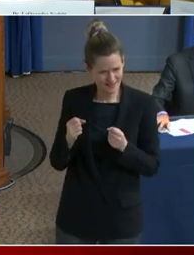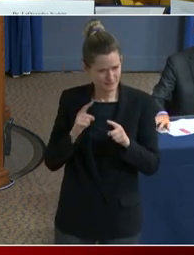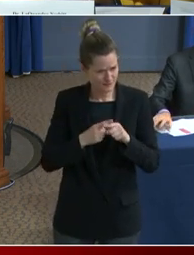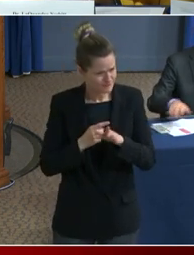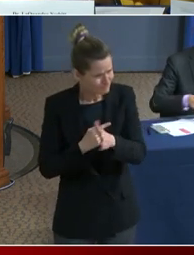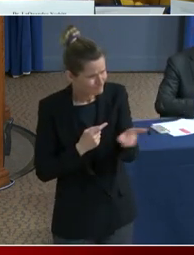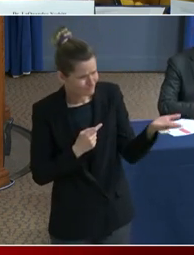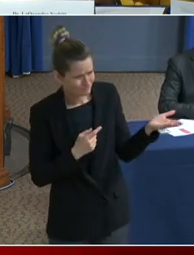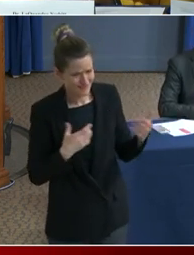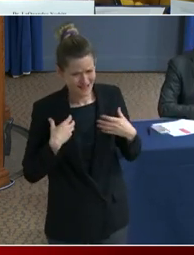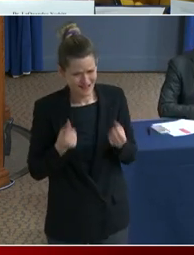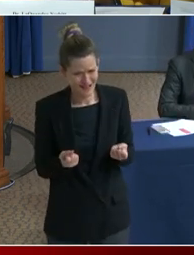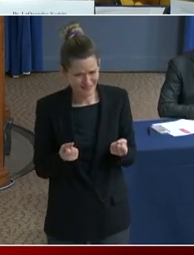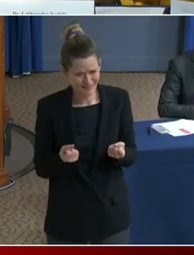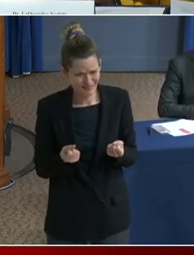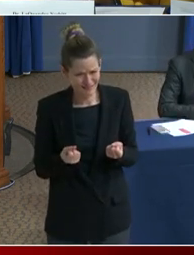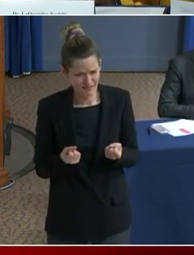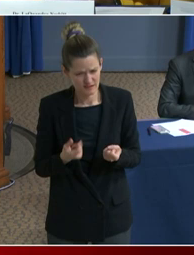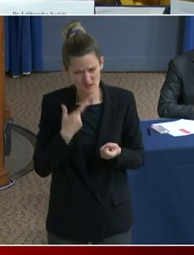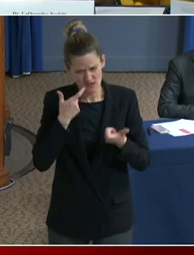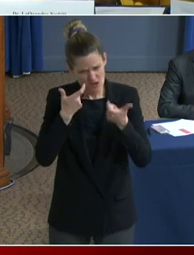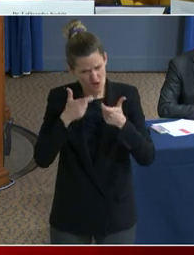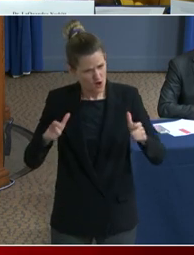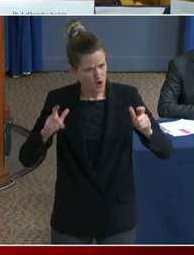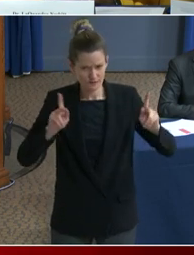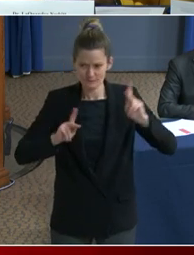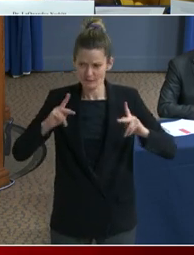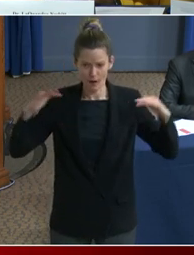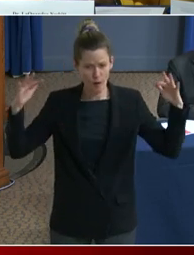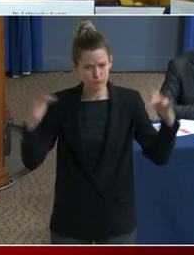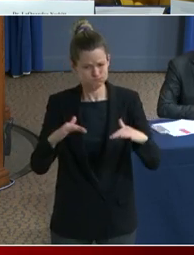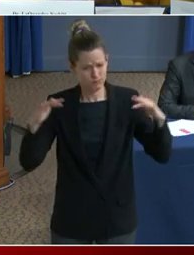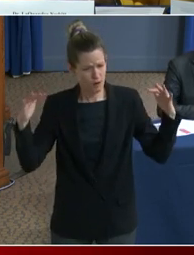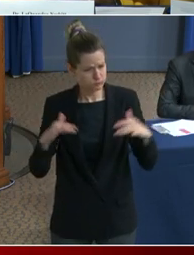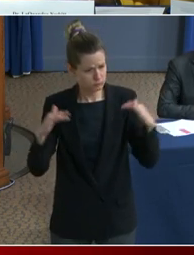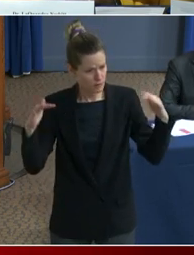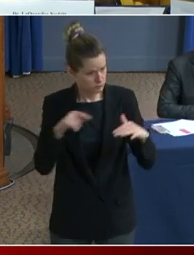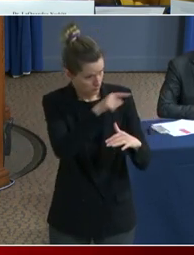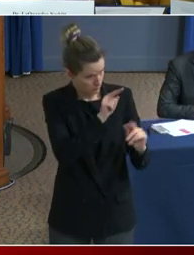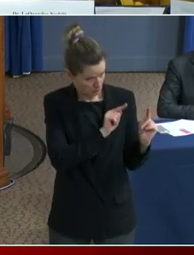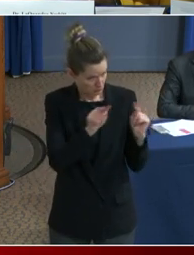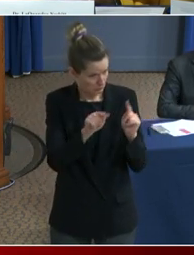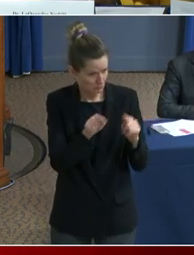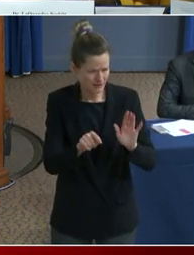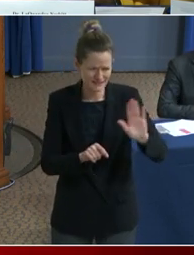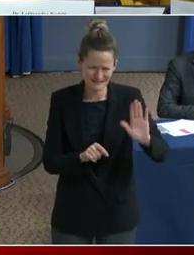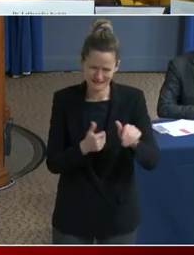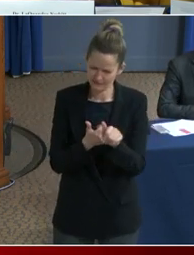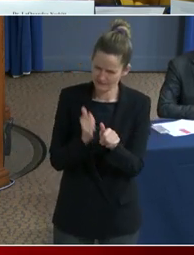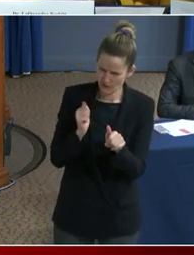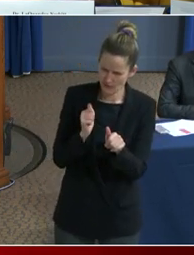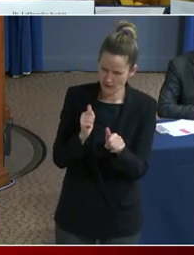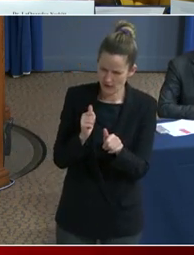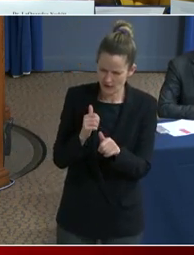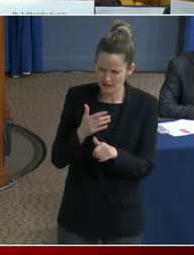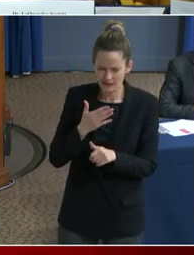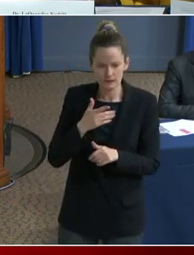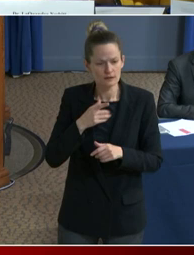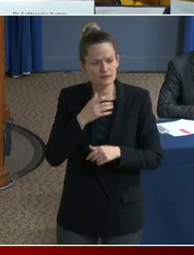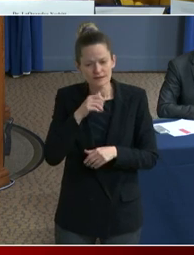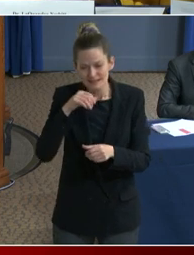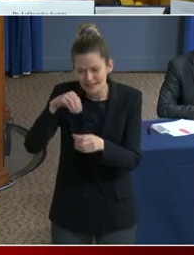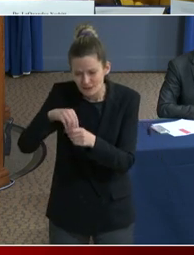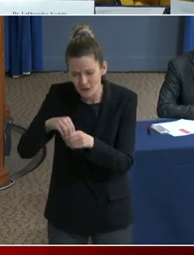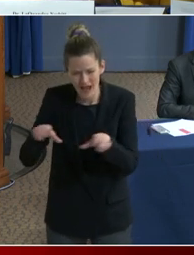large gatherings, choosing to do our activities outdoors as much as possible. And as always, washing your hands